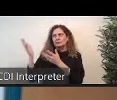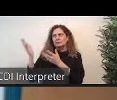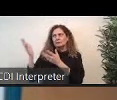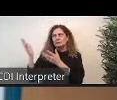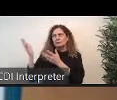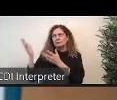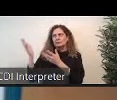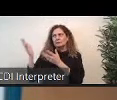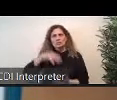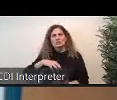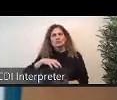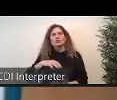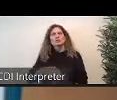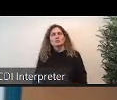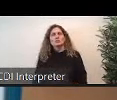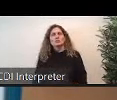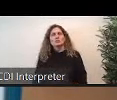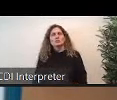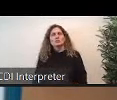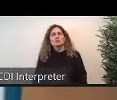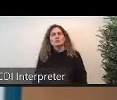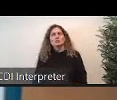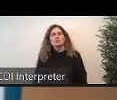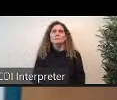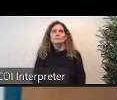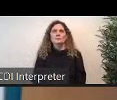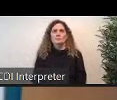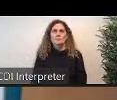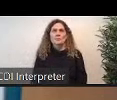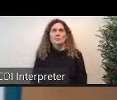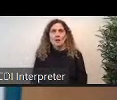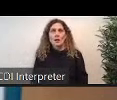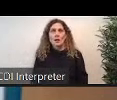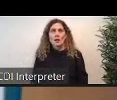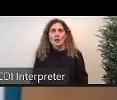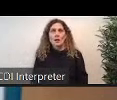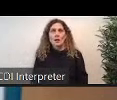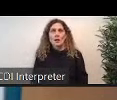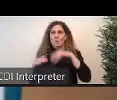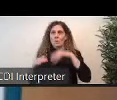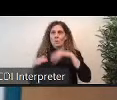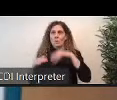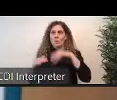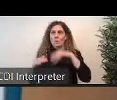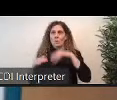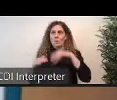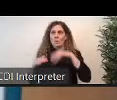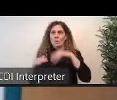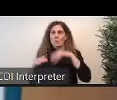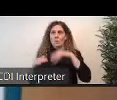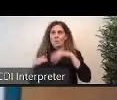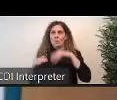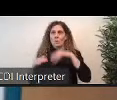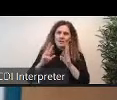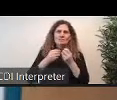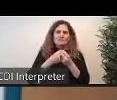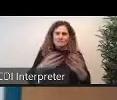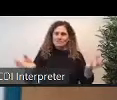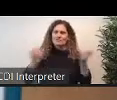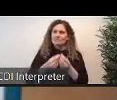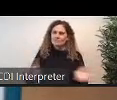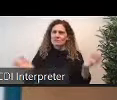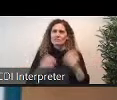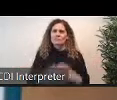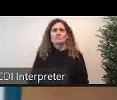more vaccine coming to local health departments means more vaccine will be coming to community health providers. And we certainly expect those allocations